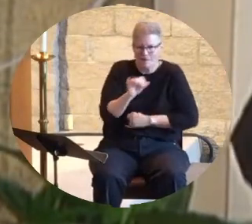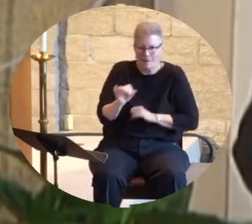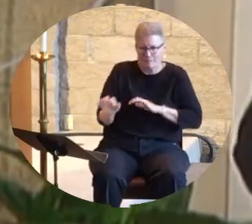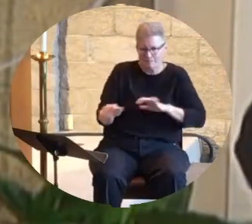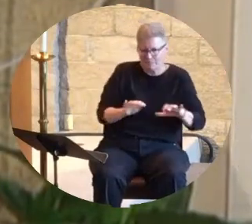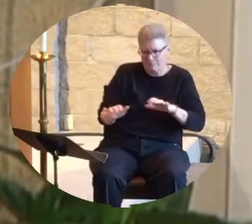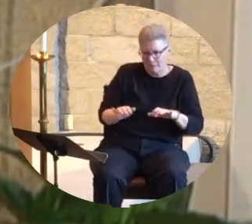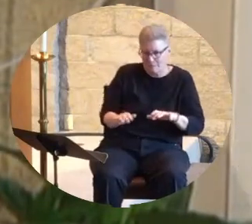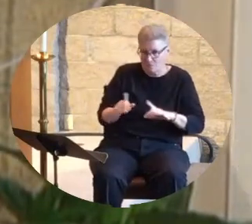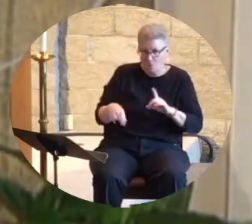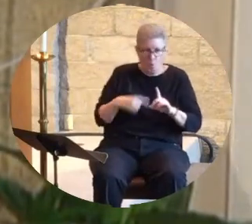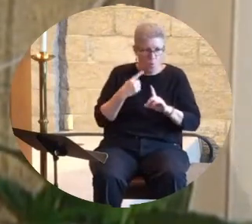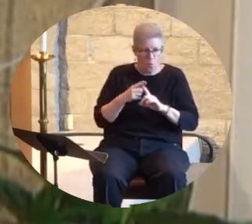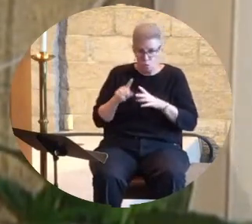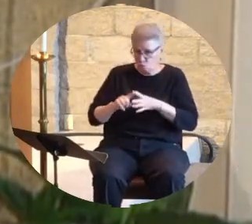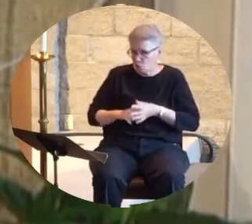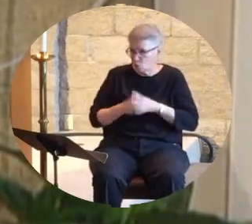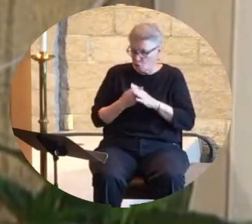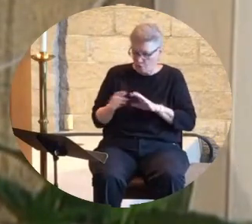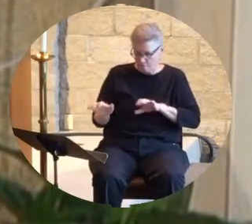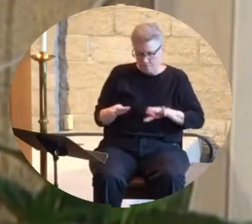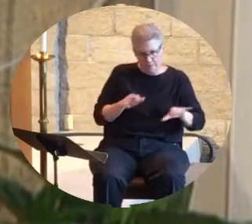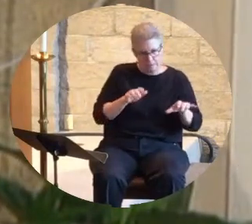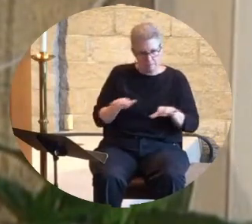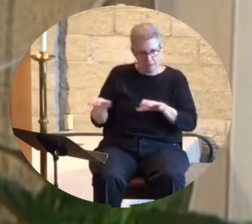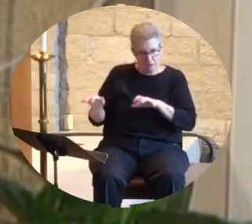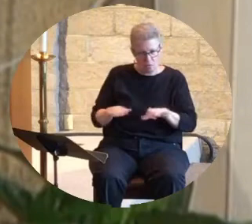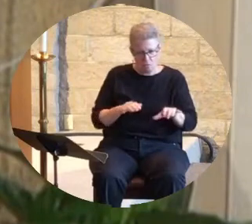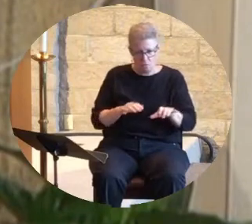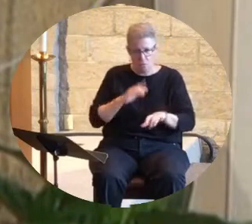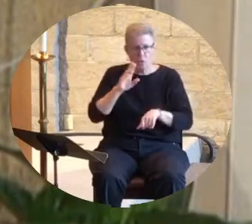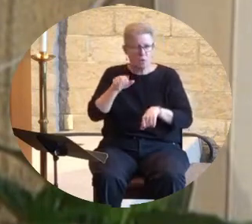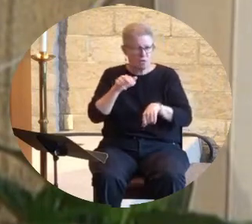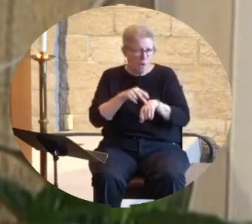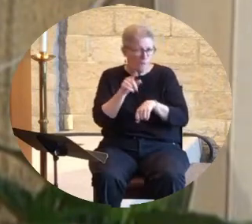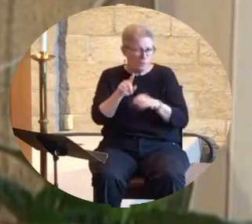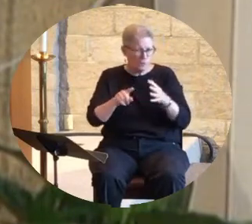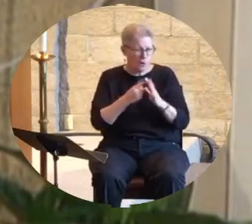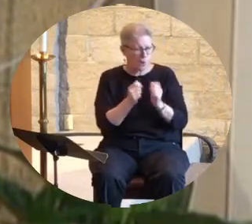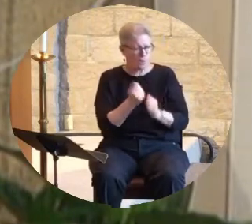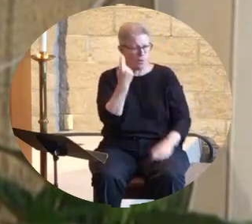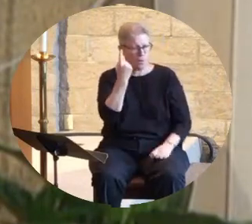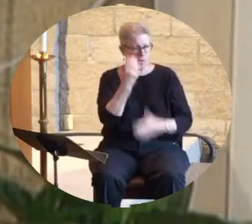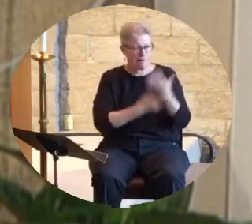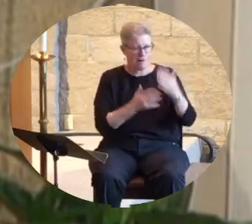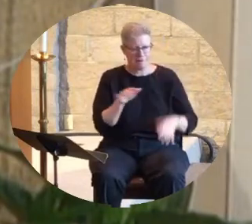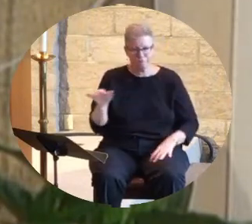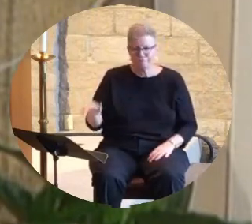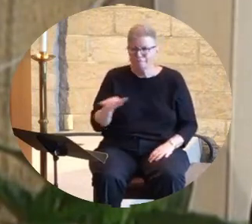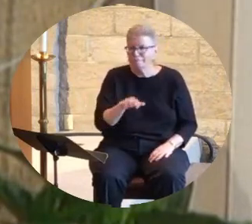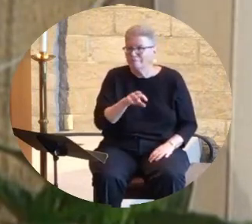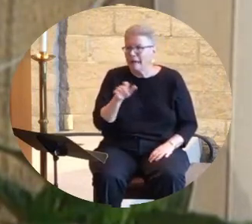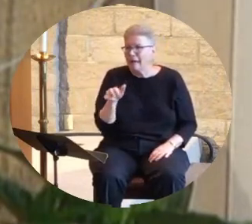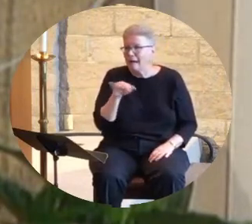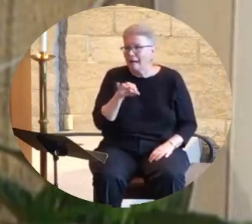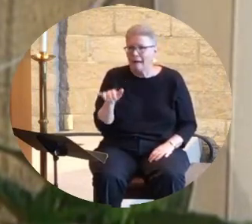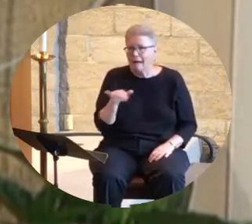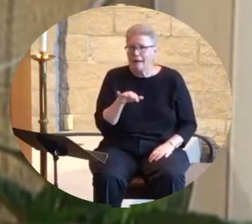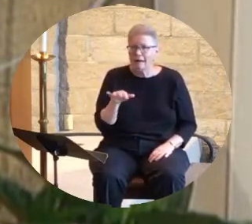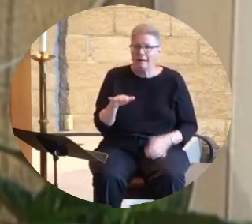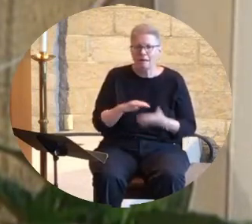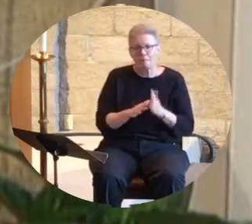piano, from what I understand, you normally start with one hand. You get one hand down, or you get